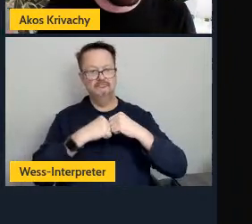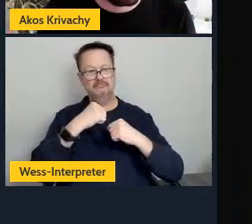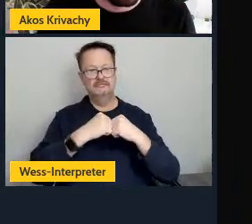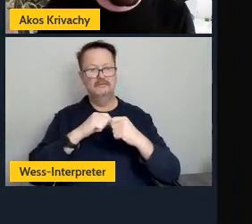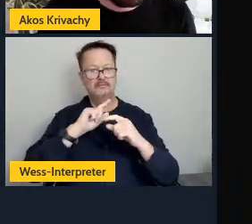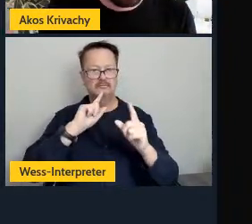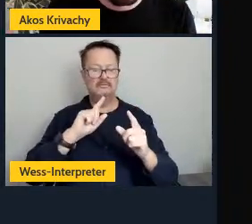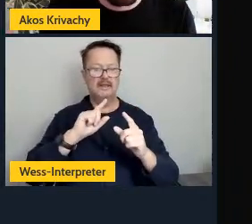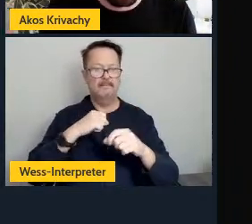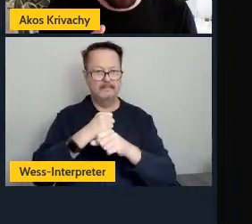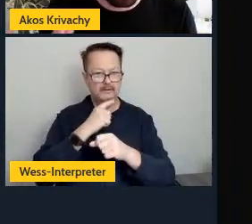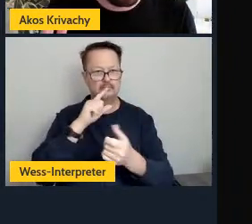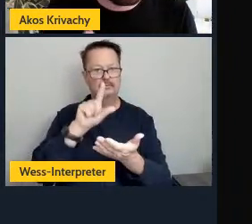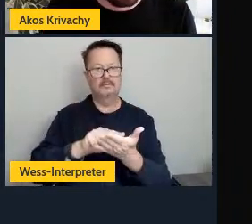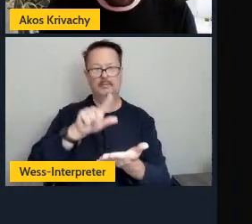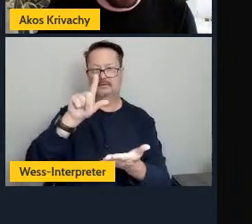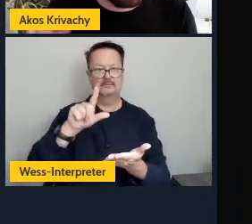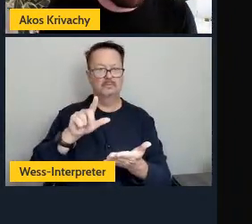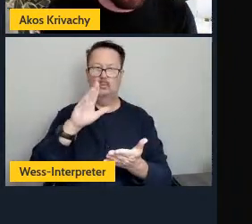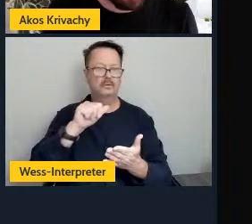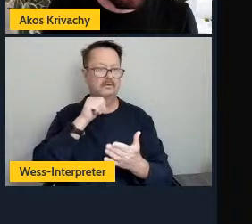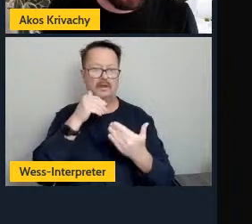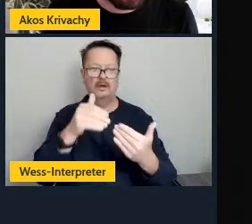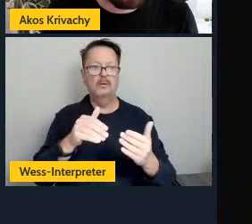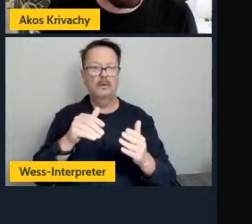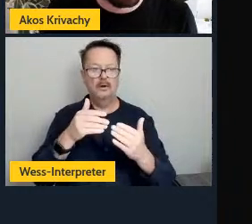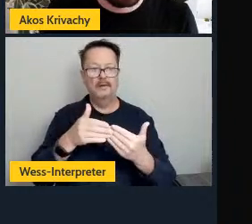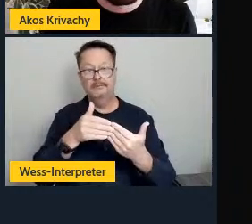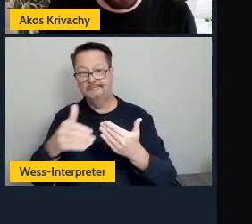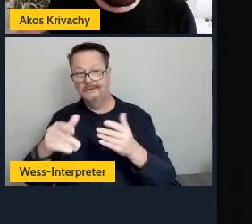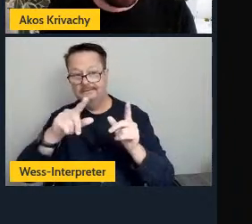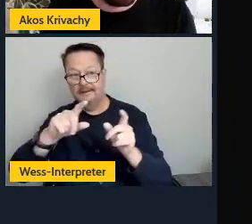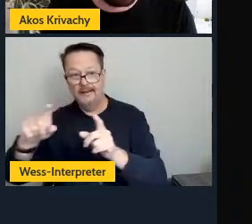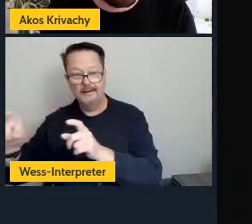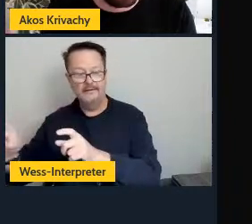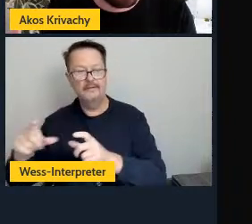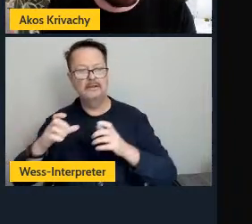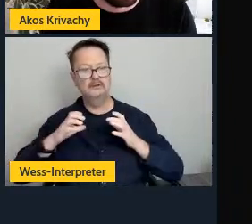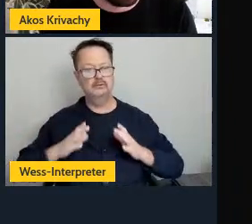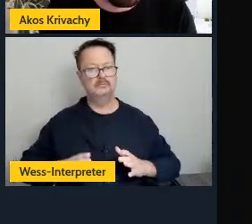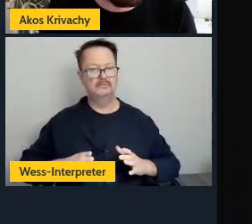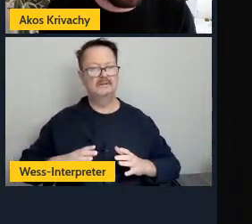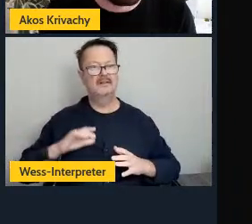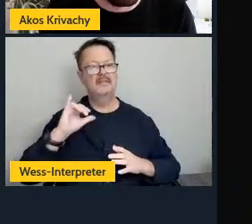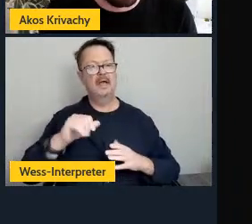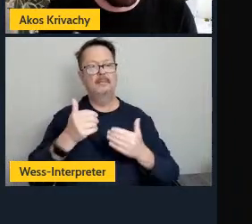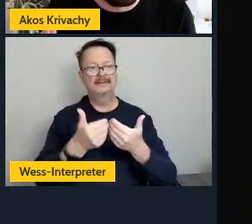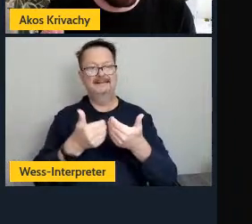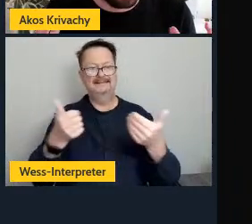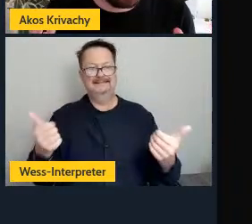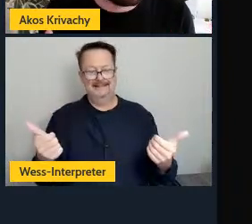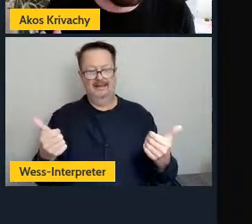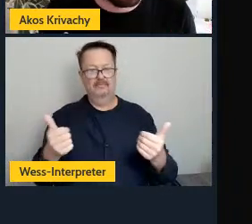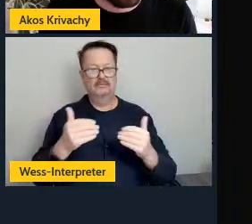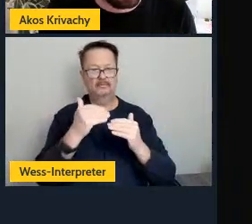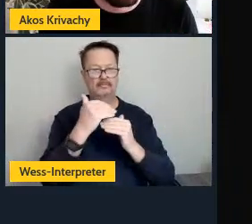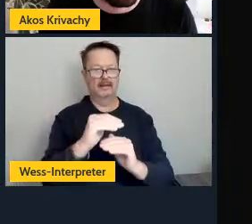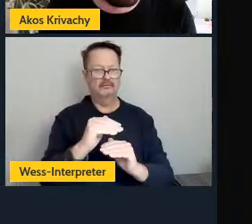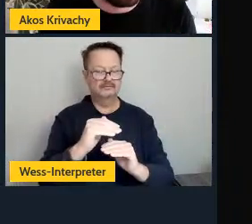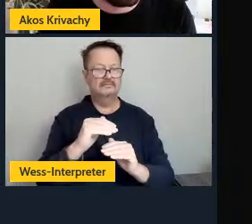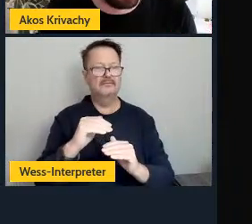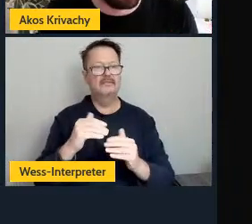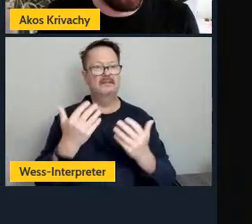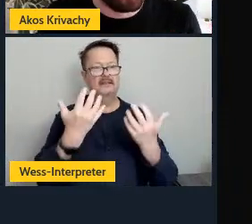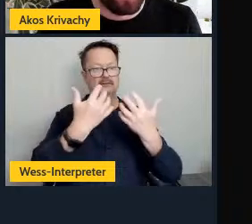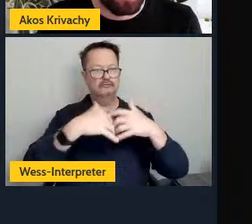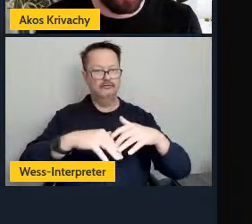are published. We wouldn't go on and test any of the consumers because then we have kind of like a separate boundary of these integration tests